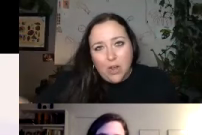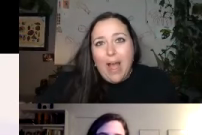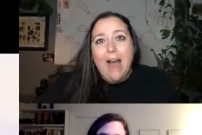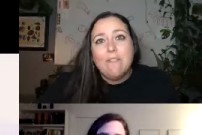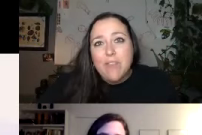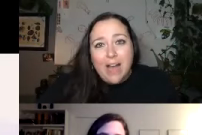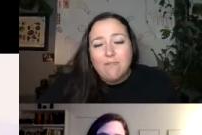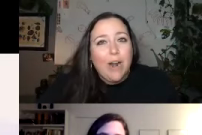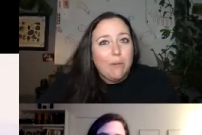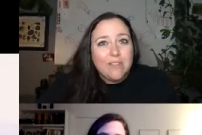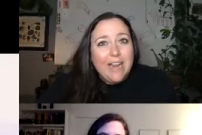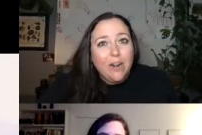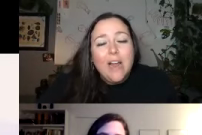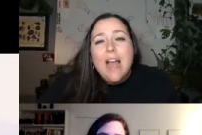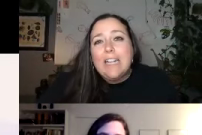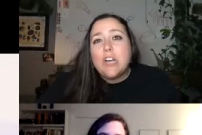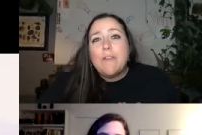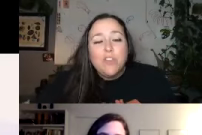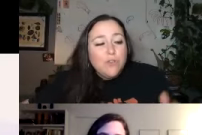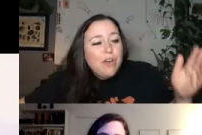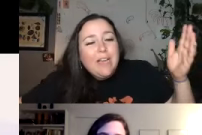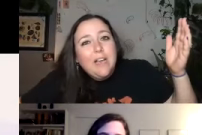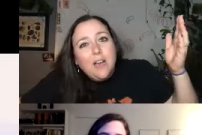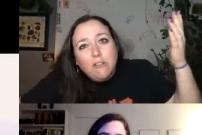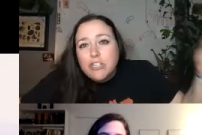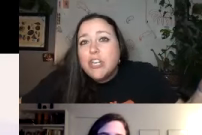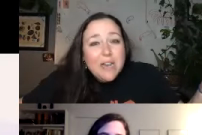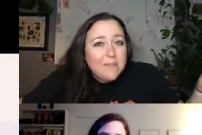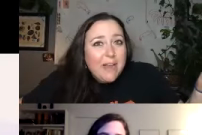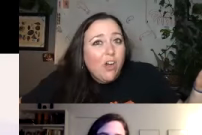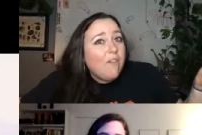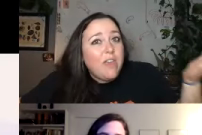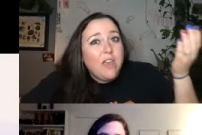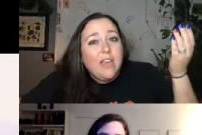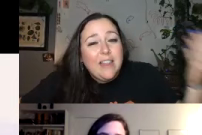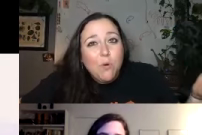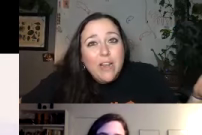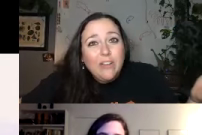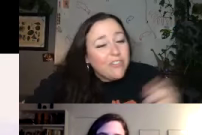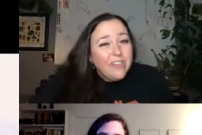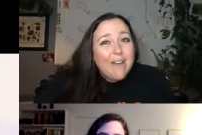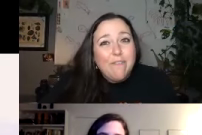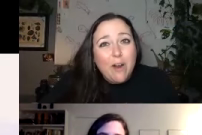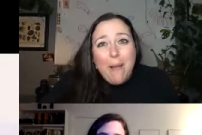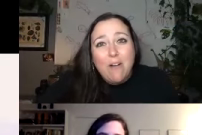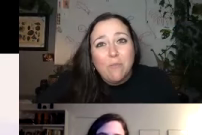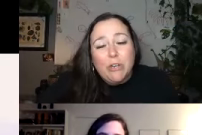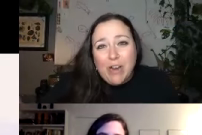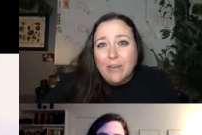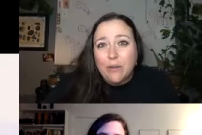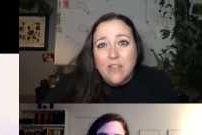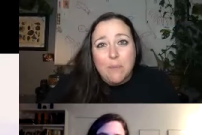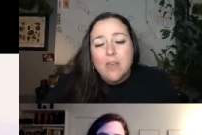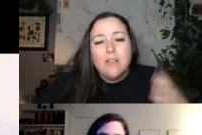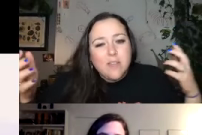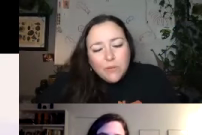and half of that 4 hours later. And so if you drink a gratuitous amount of coffee in the morning, you're still going to have a fair amount when you're